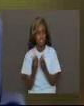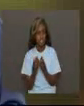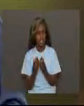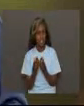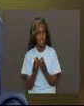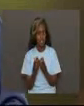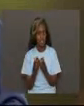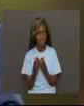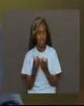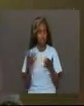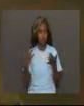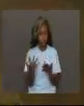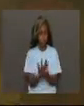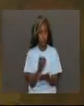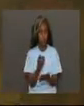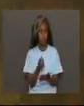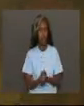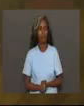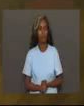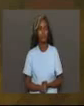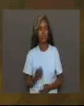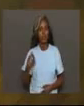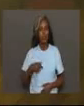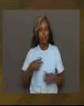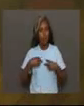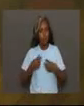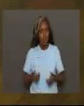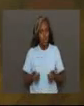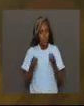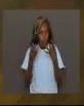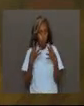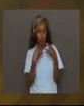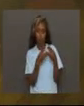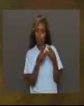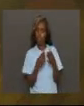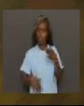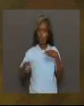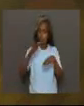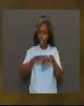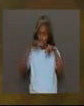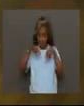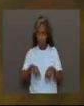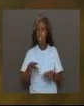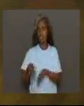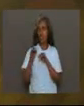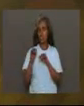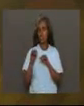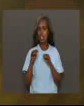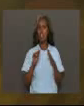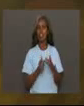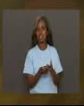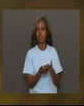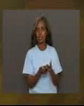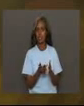are produced. We have a lot of material to cover today, students, so let us